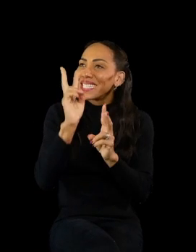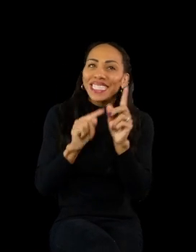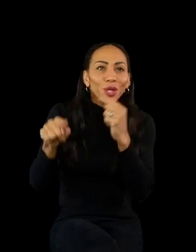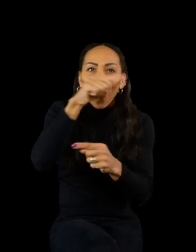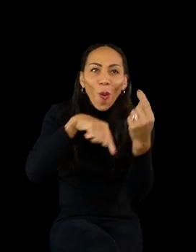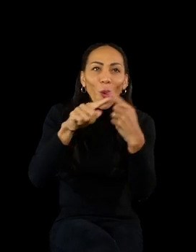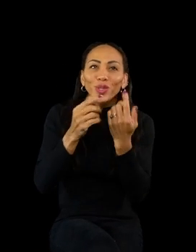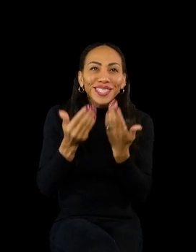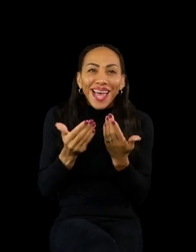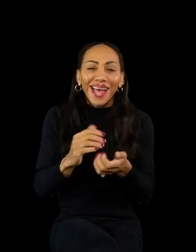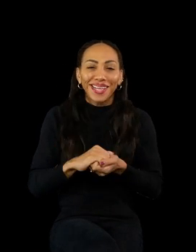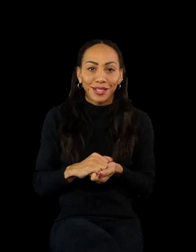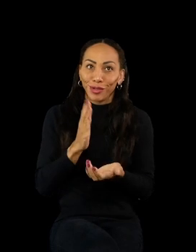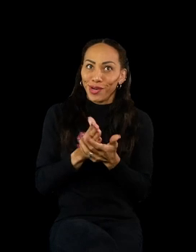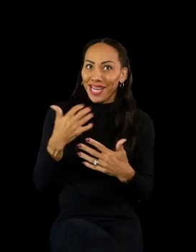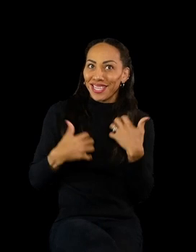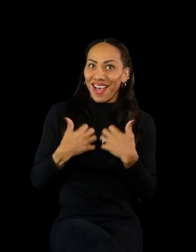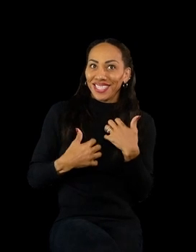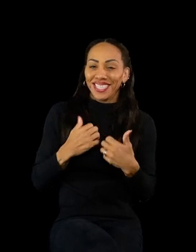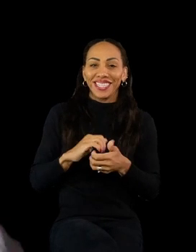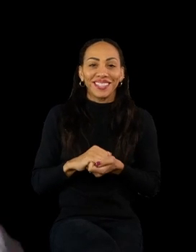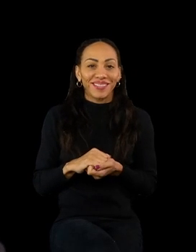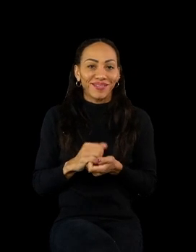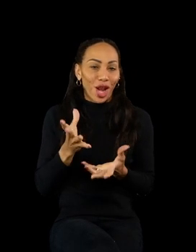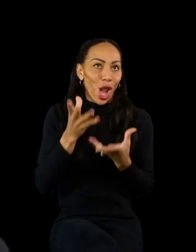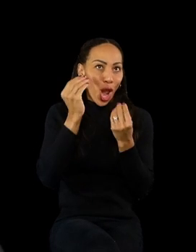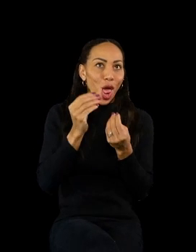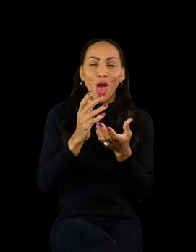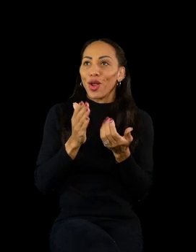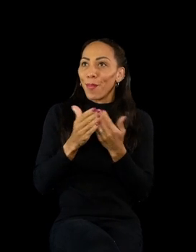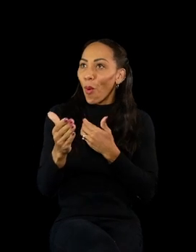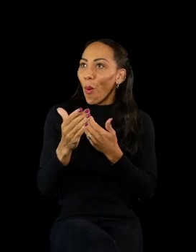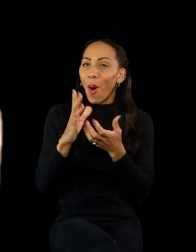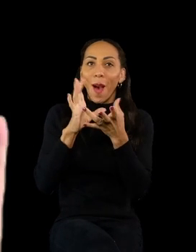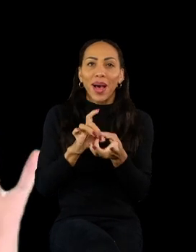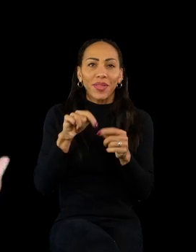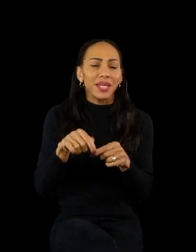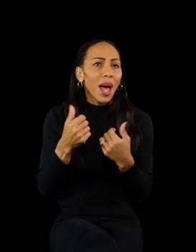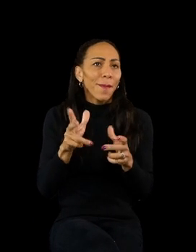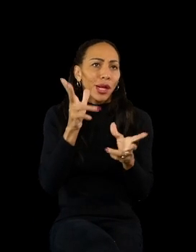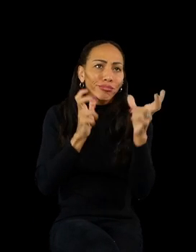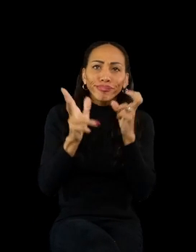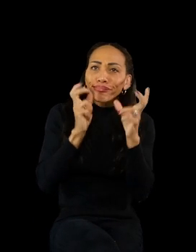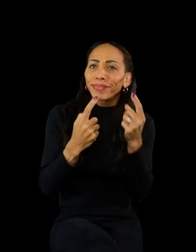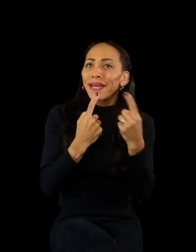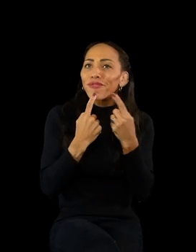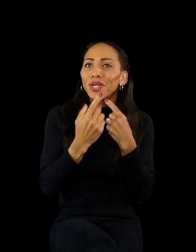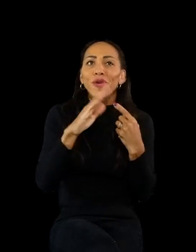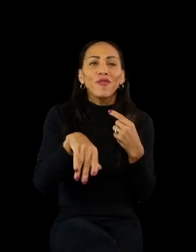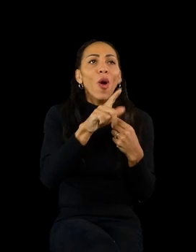everyone. Lovely to see you all here today. It's really exciting to learn a little bit more about this after